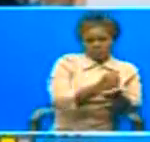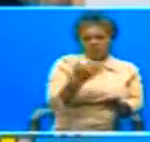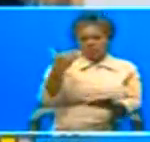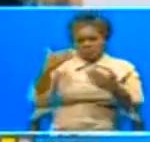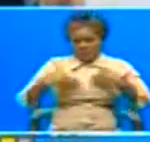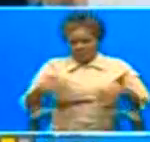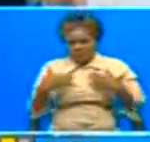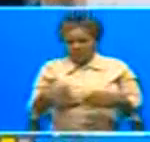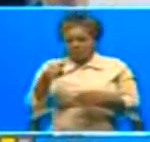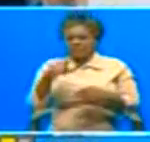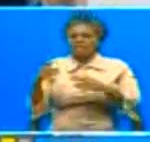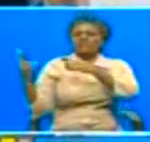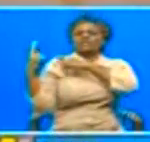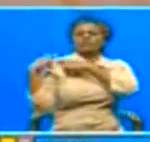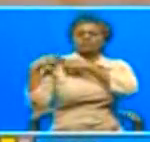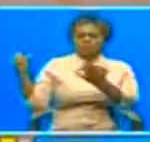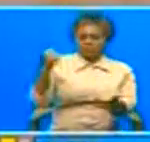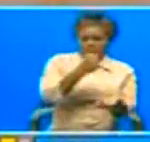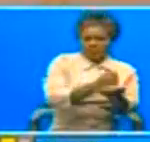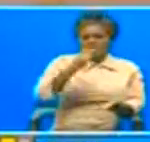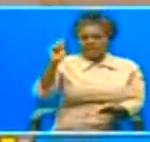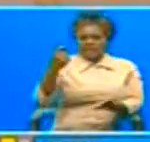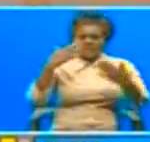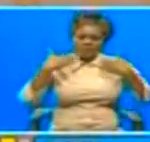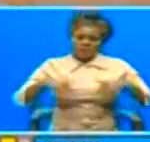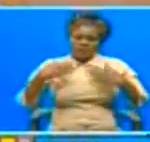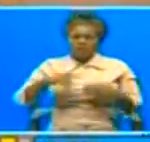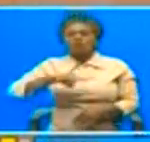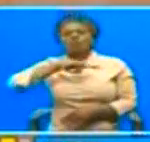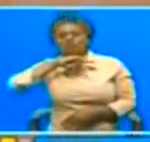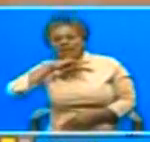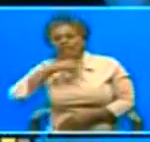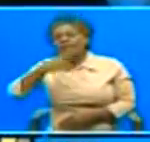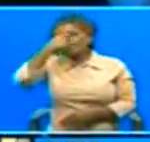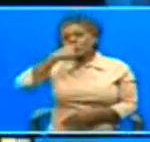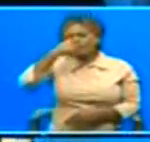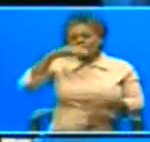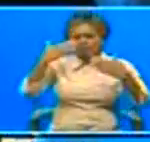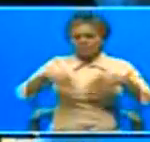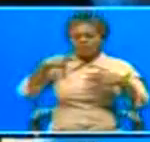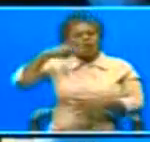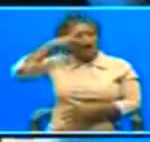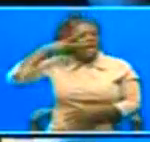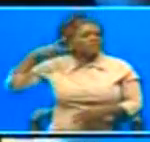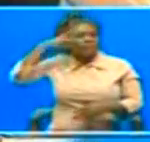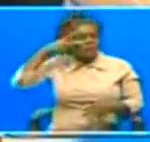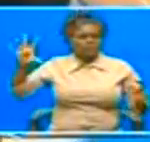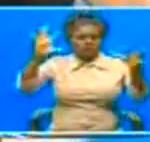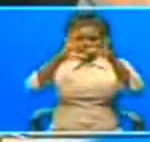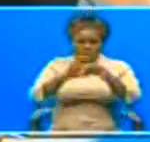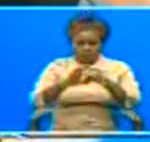say Salim is behind the recruitment of Kenyans, Ugandans, as well as Tanzanians into the Al-Shabaab group based